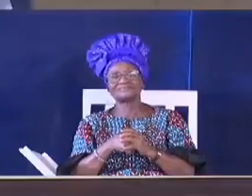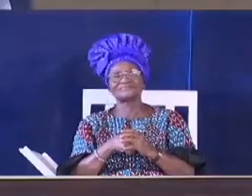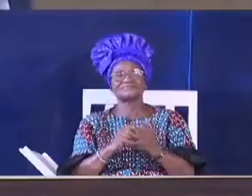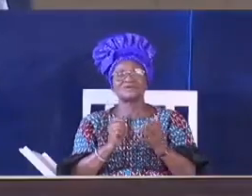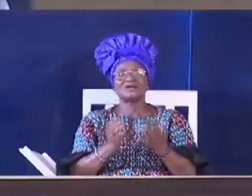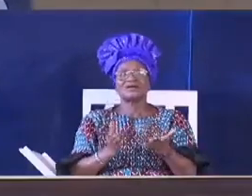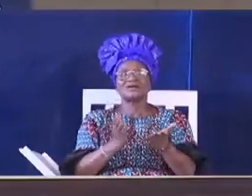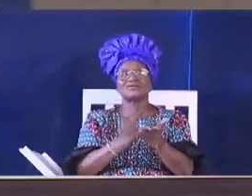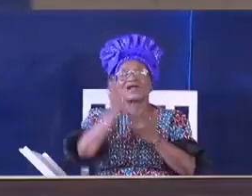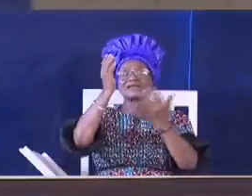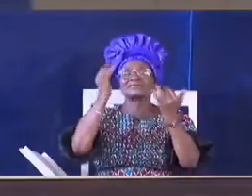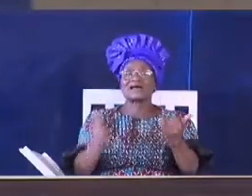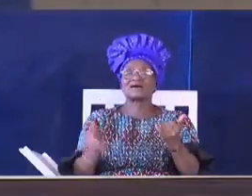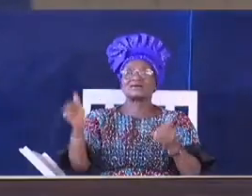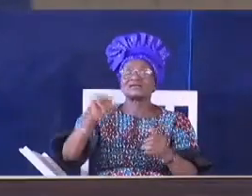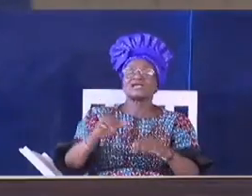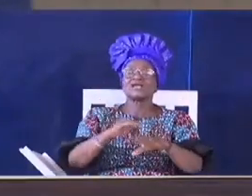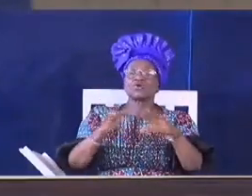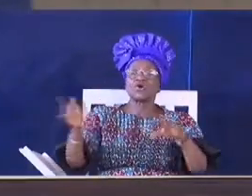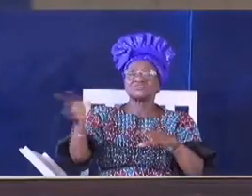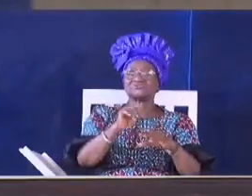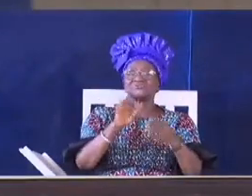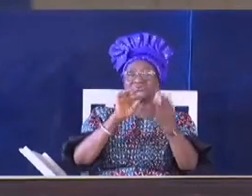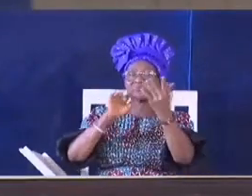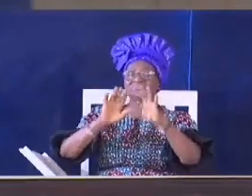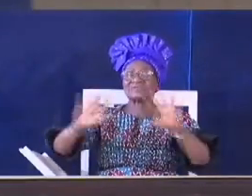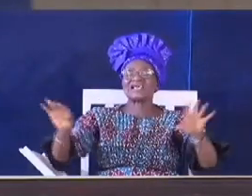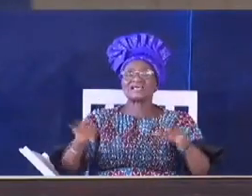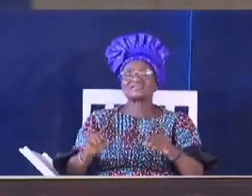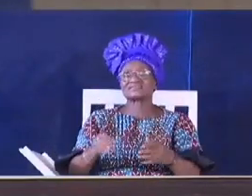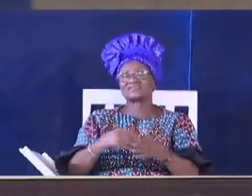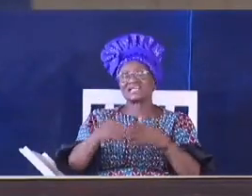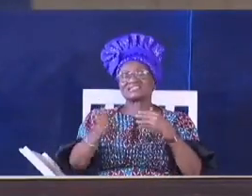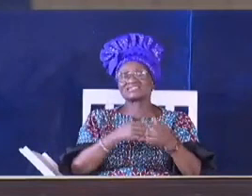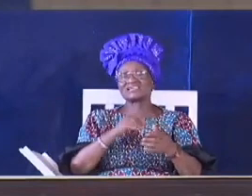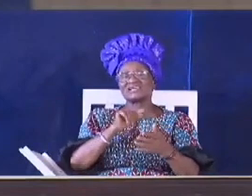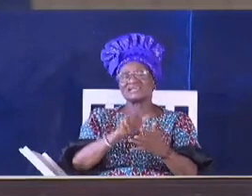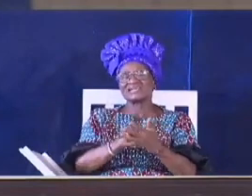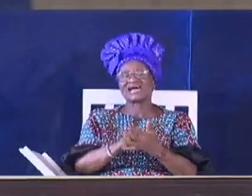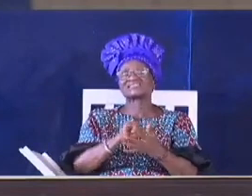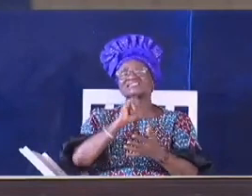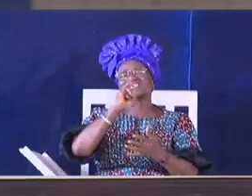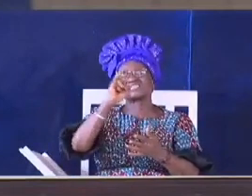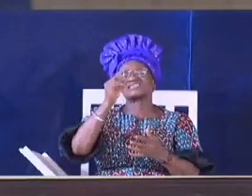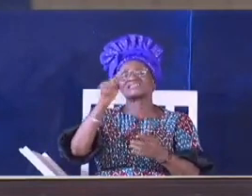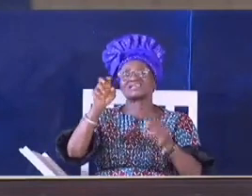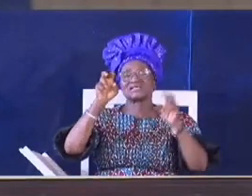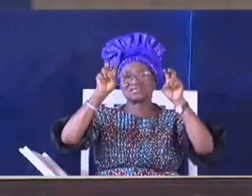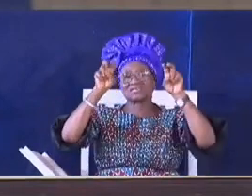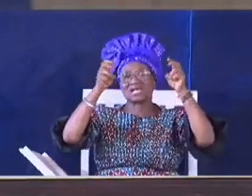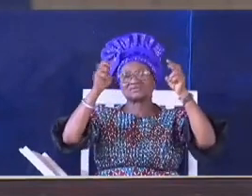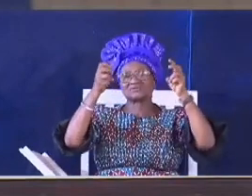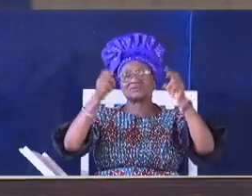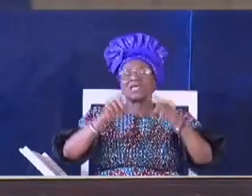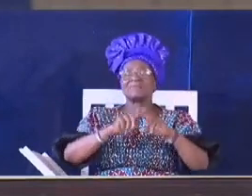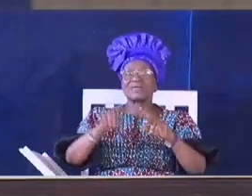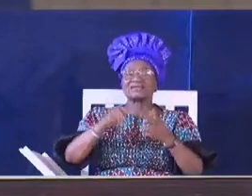Right now, they call you the hopeless case. That's the title. But before tomorrow